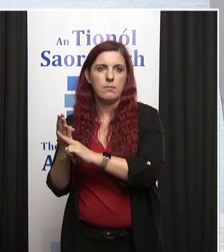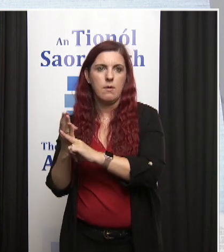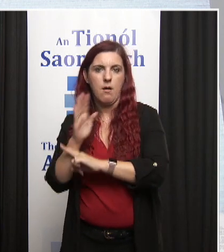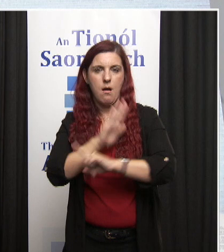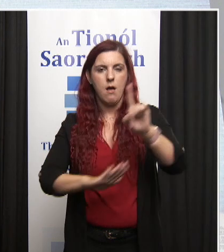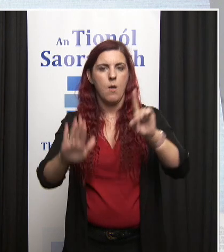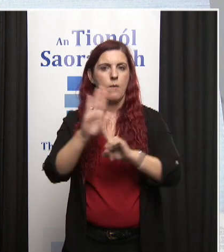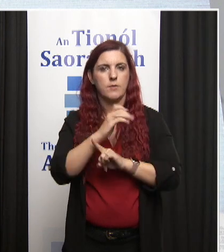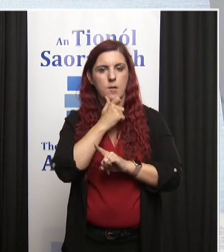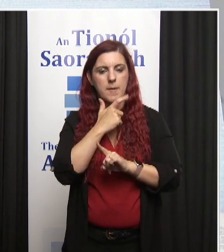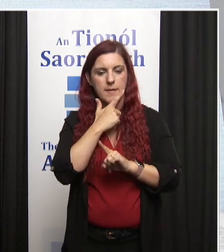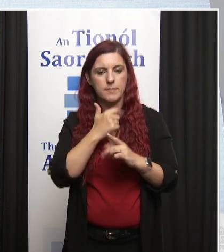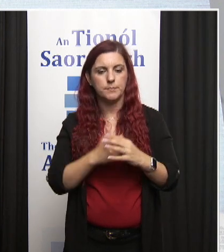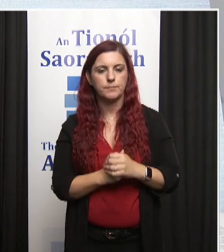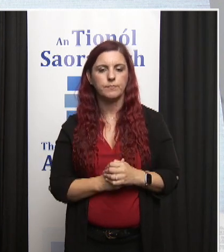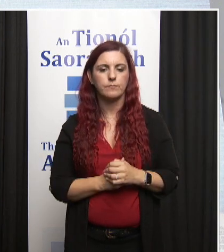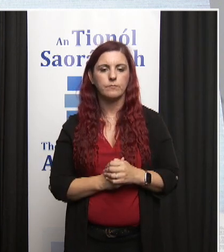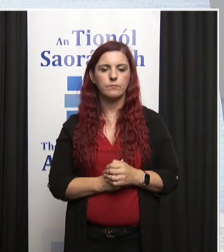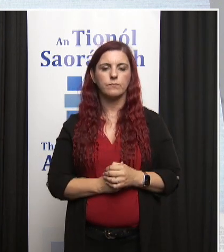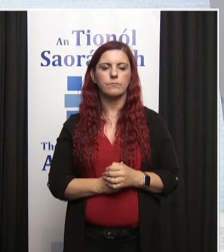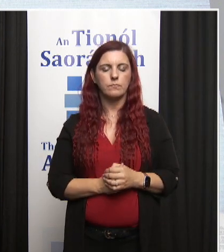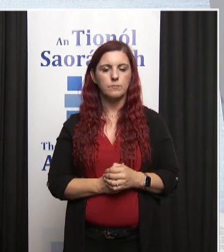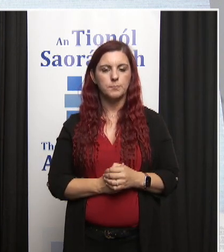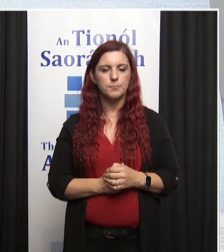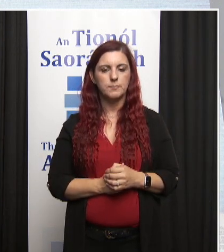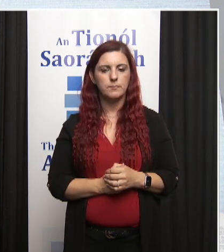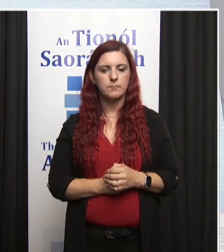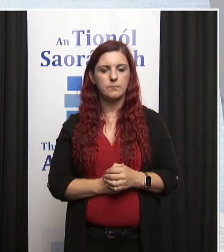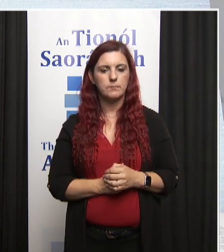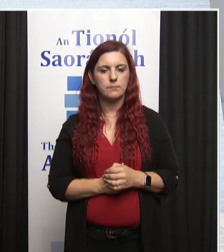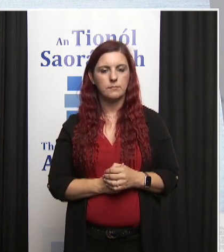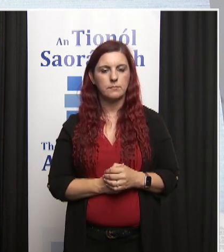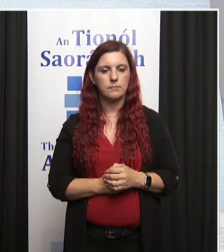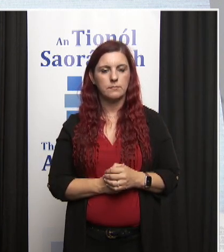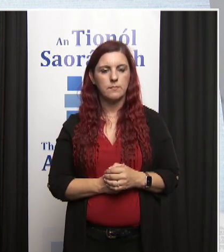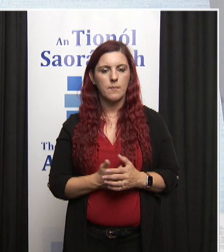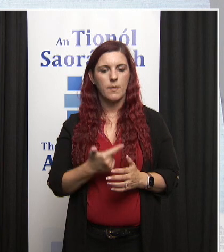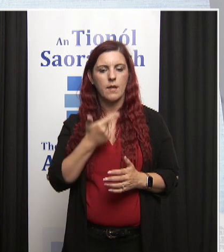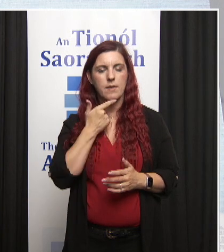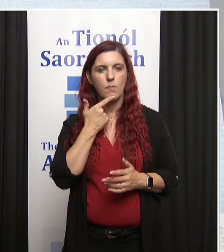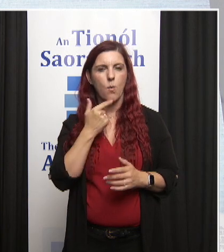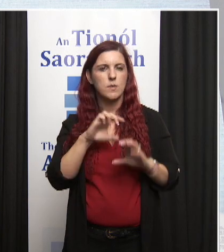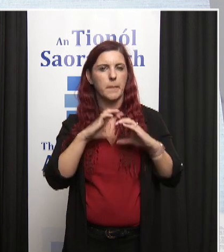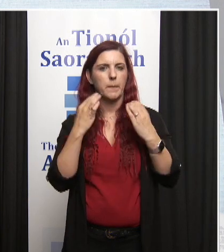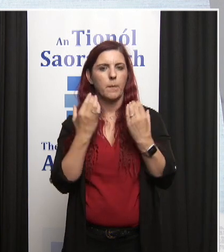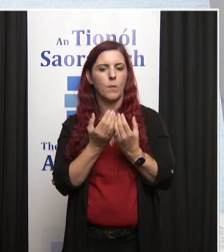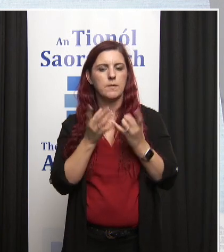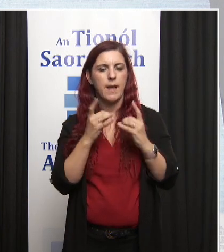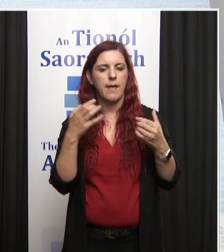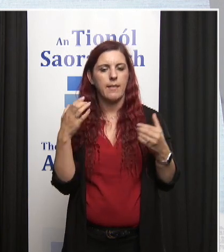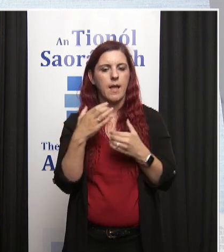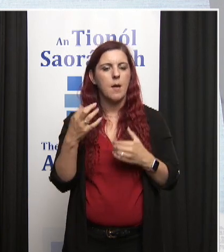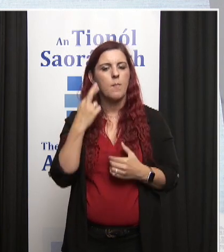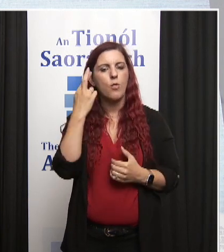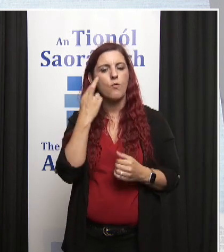county in relation to that service. And then community health care, and the rationale for